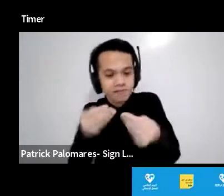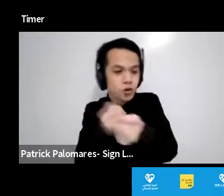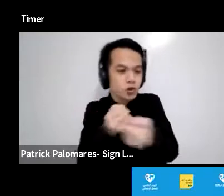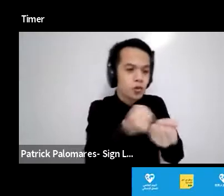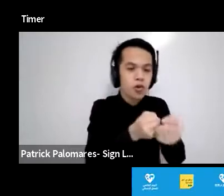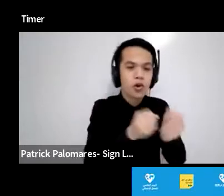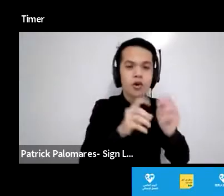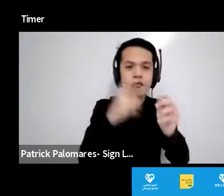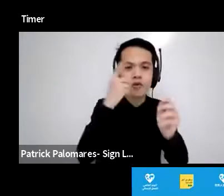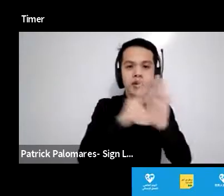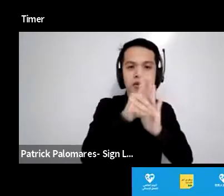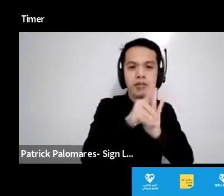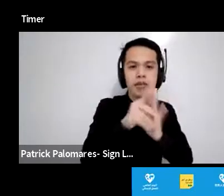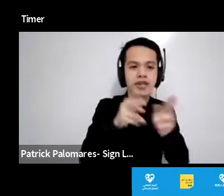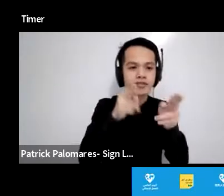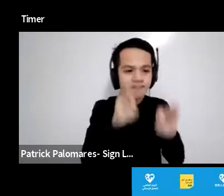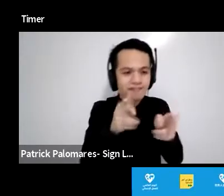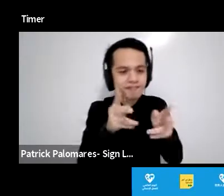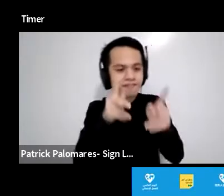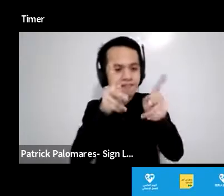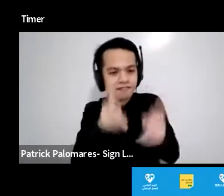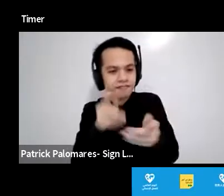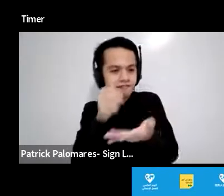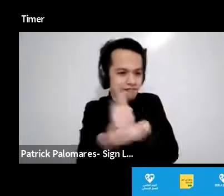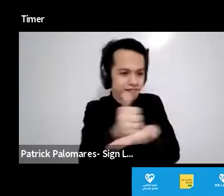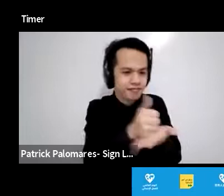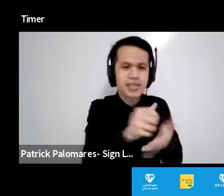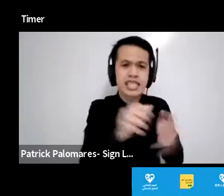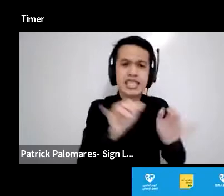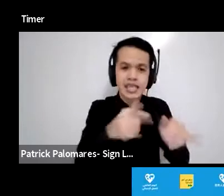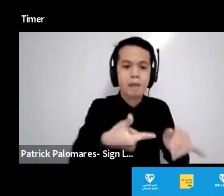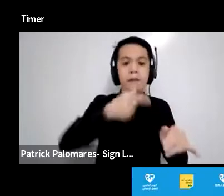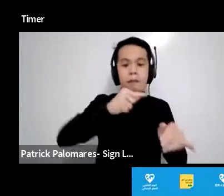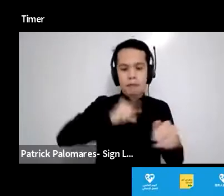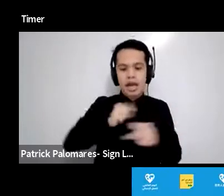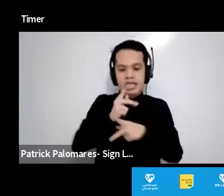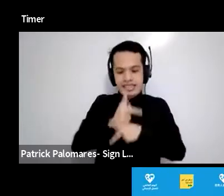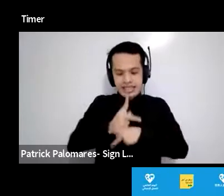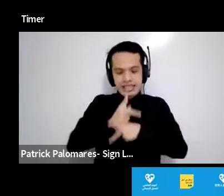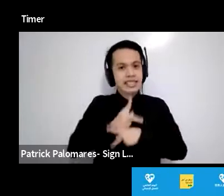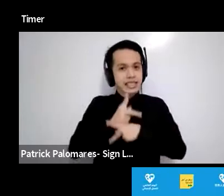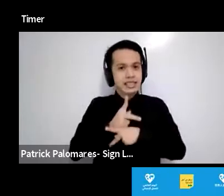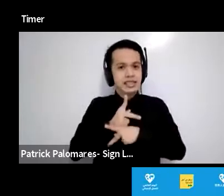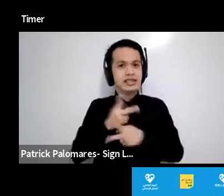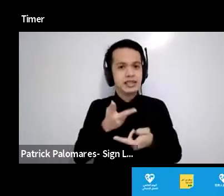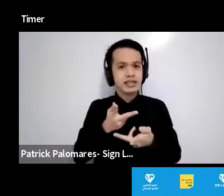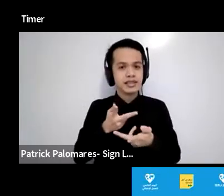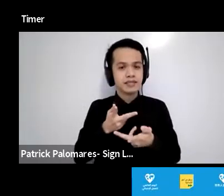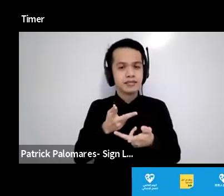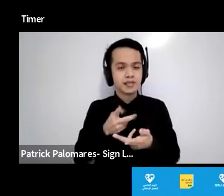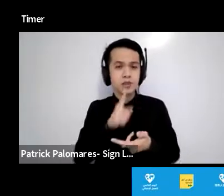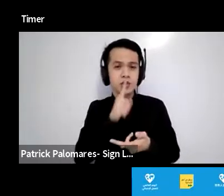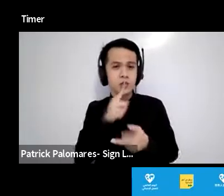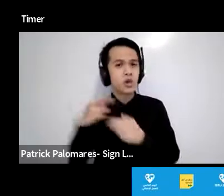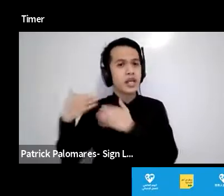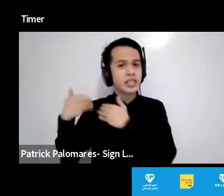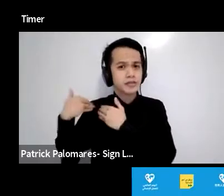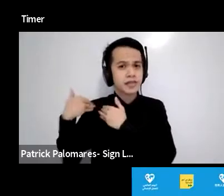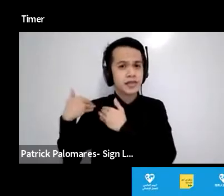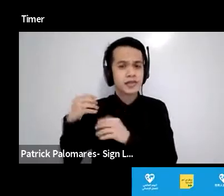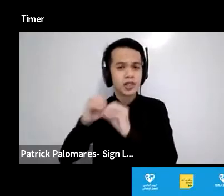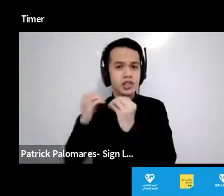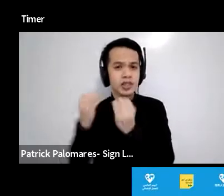developmental or humanitarian response, we have to take care of ourselves. I think it's a primordial responsibility of the